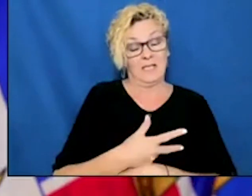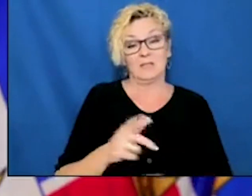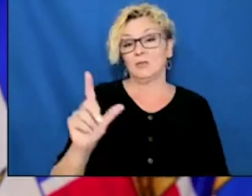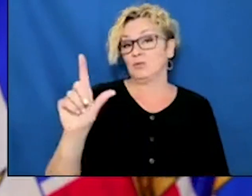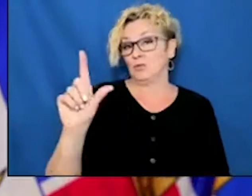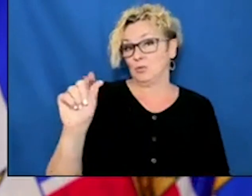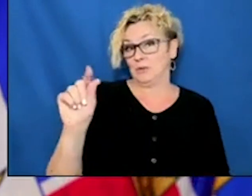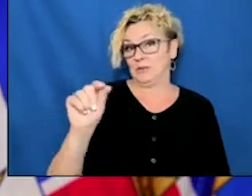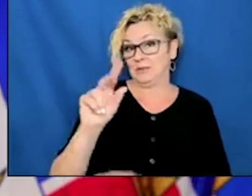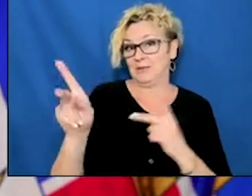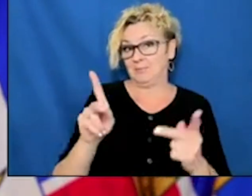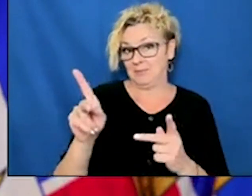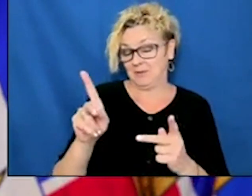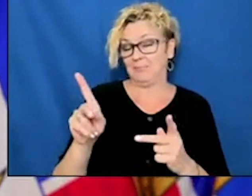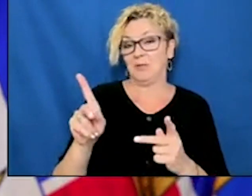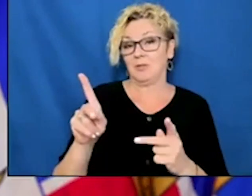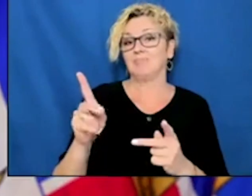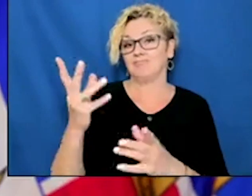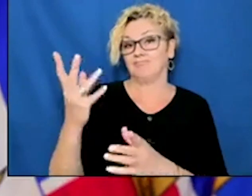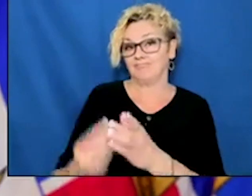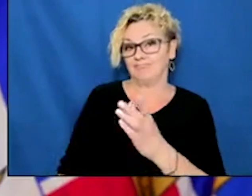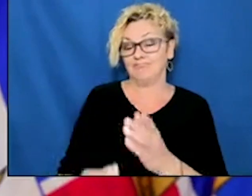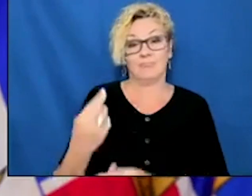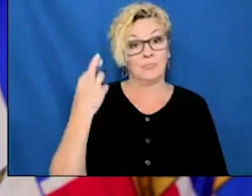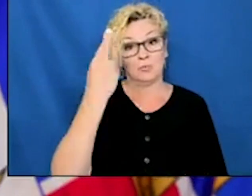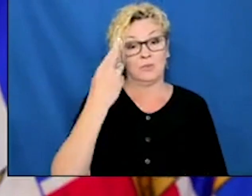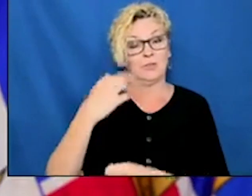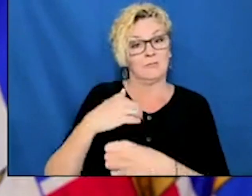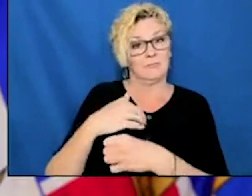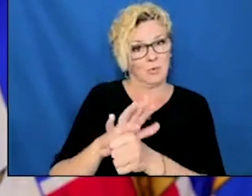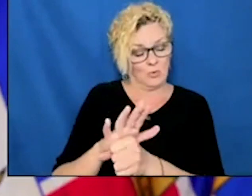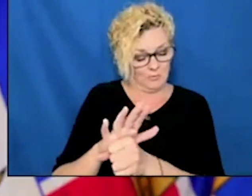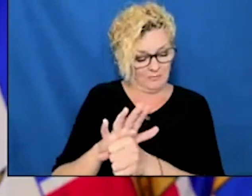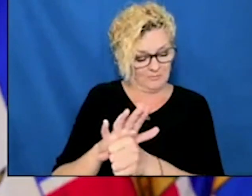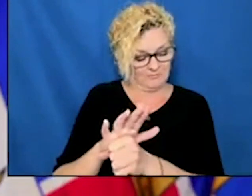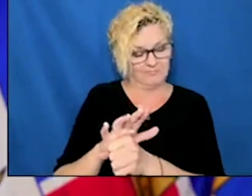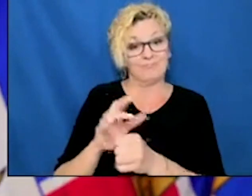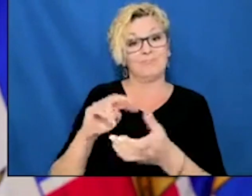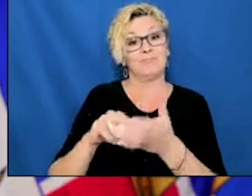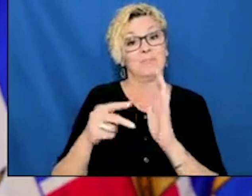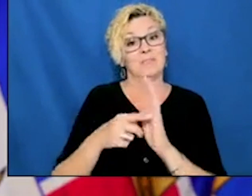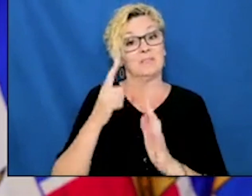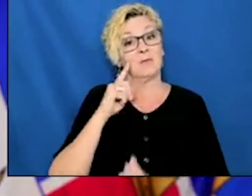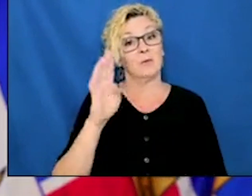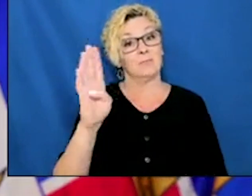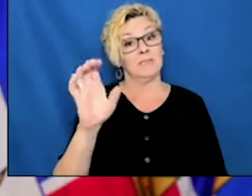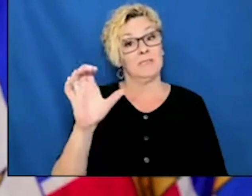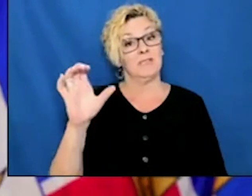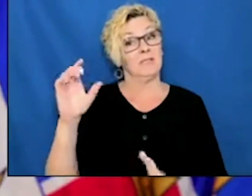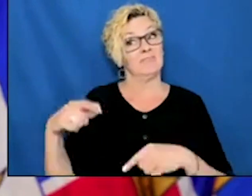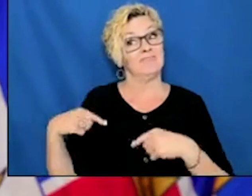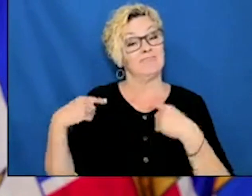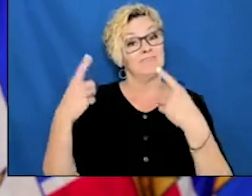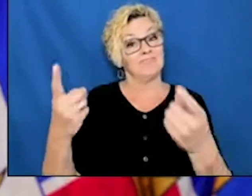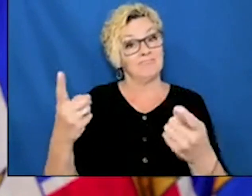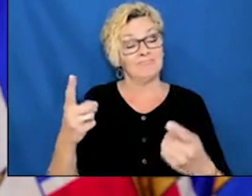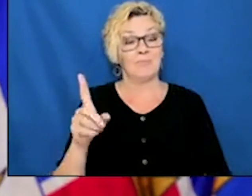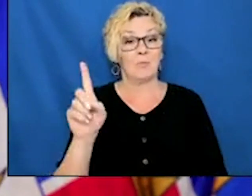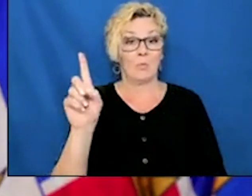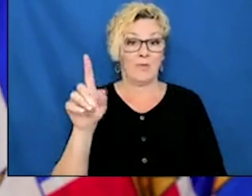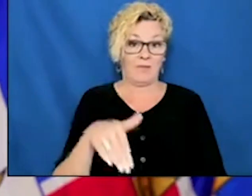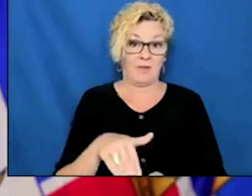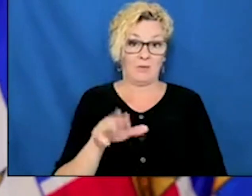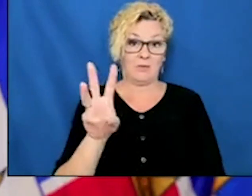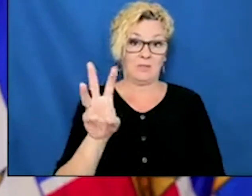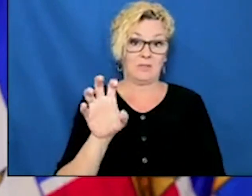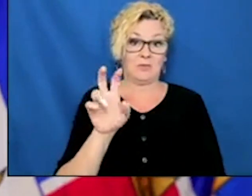1,622. As always, our condolences and our thoughts and prayers are with the people who have lost a loved one, with their care providers, and